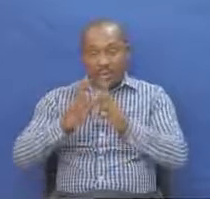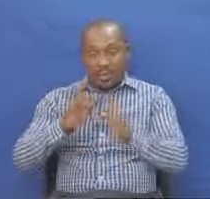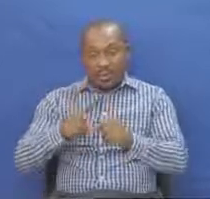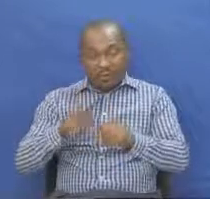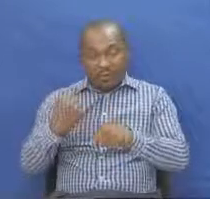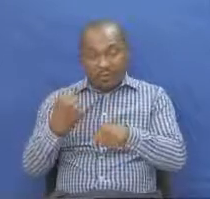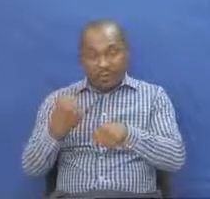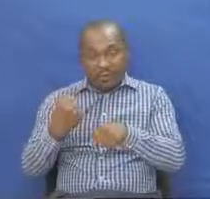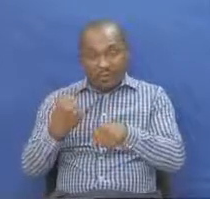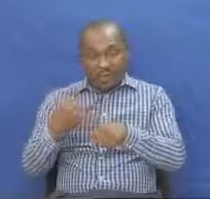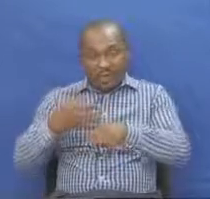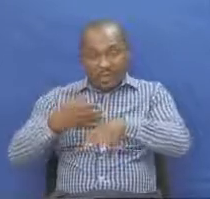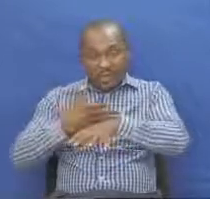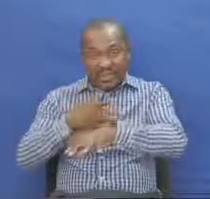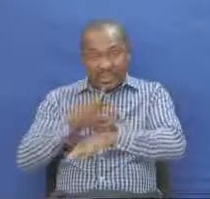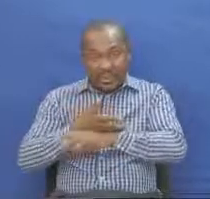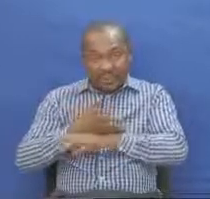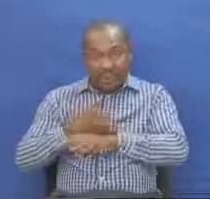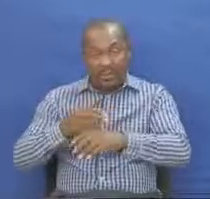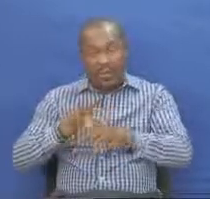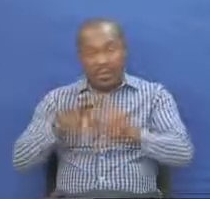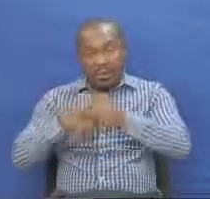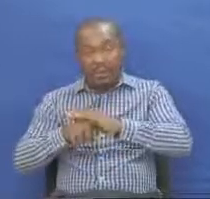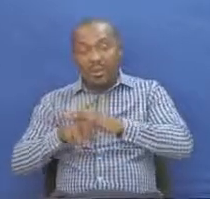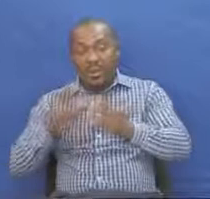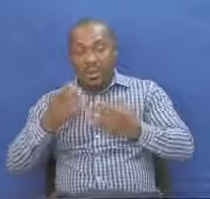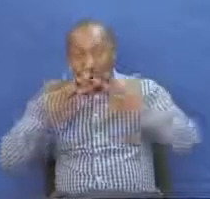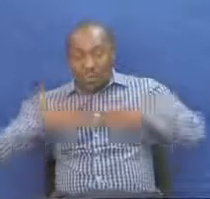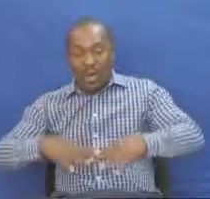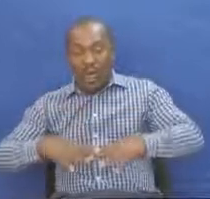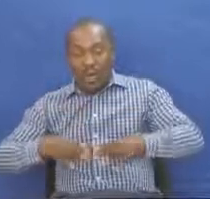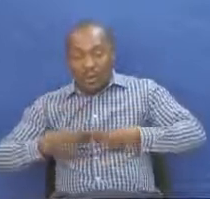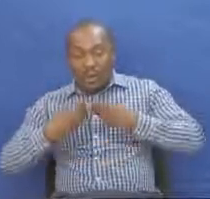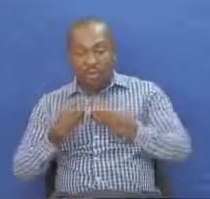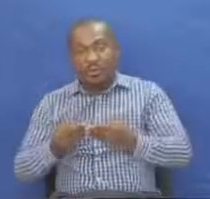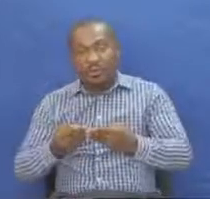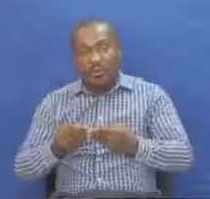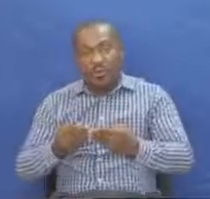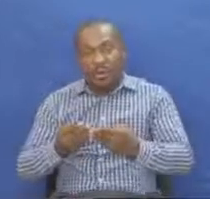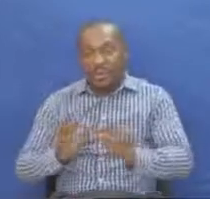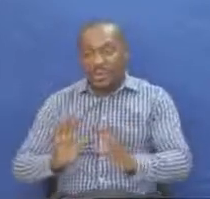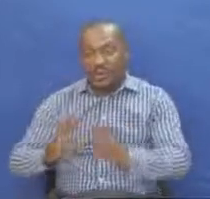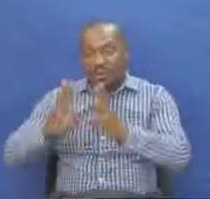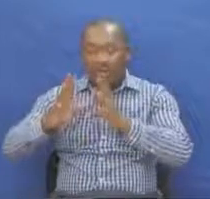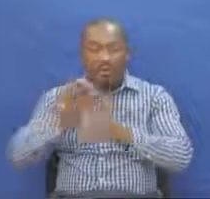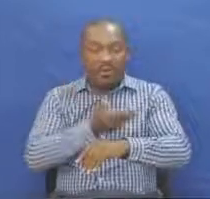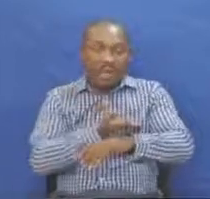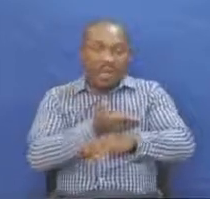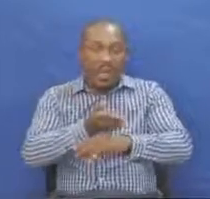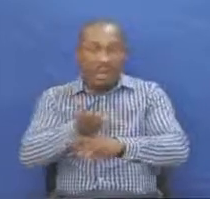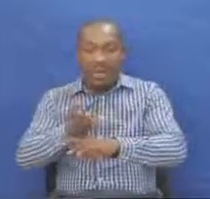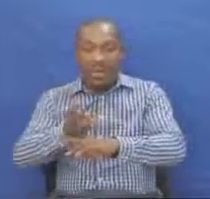can survive in any environment. The last one is the last importance of growth. We say growth makes